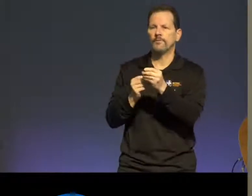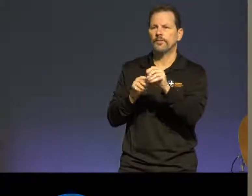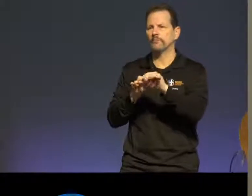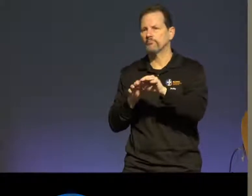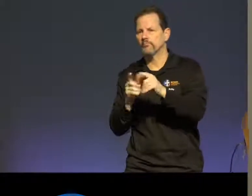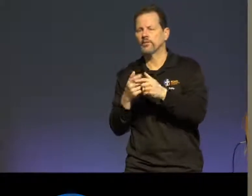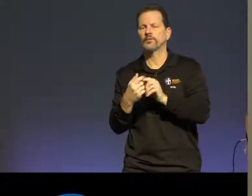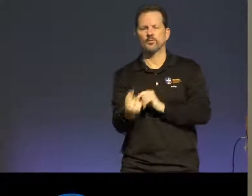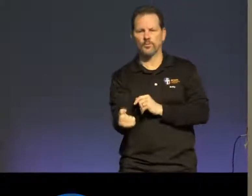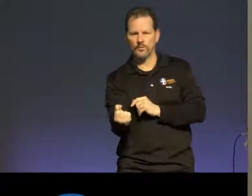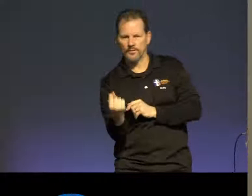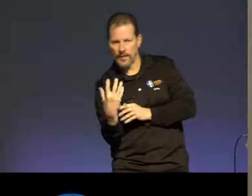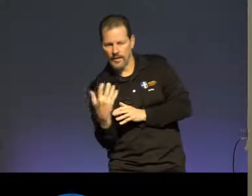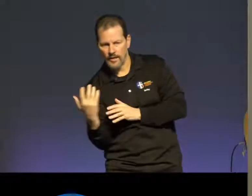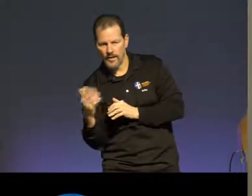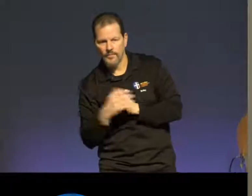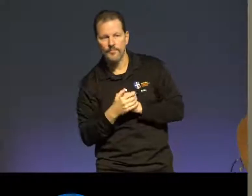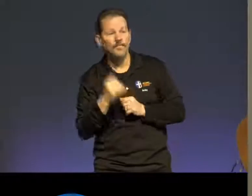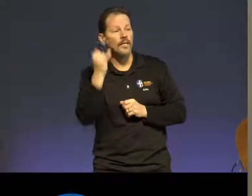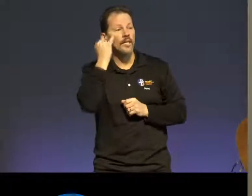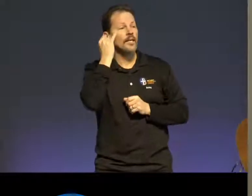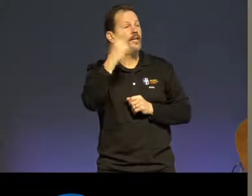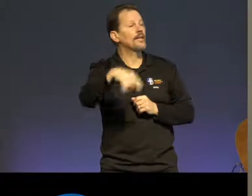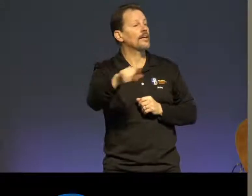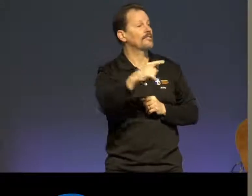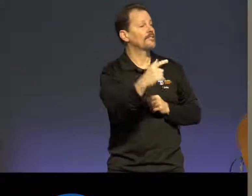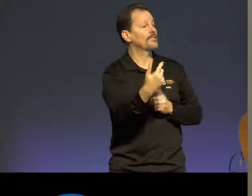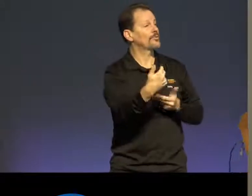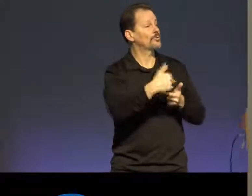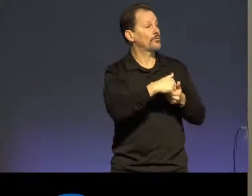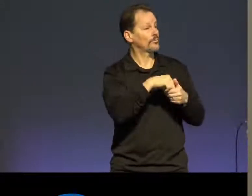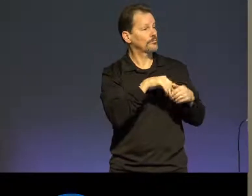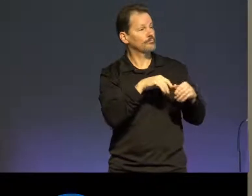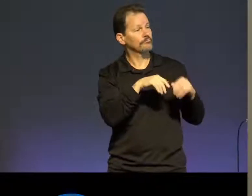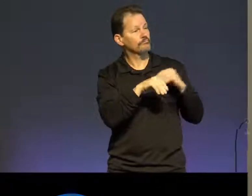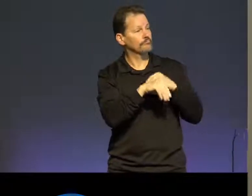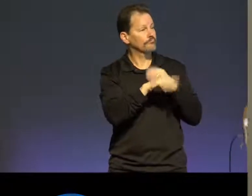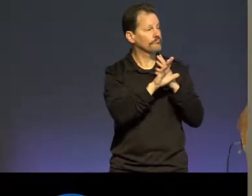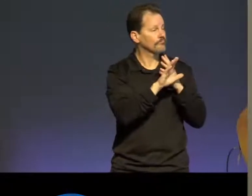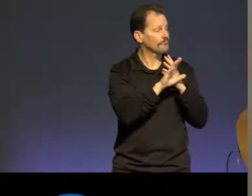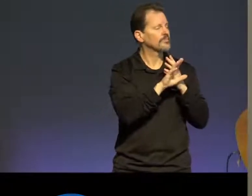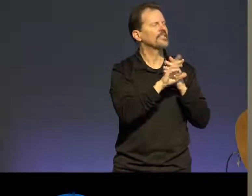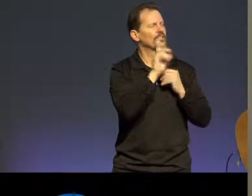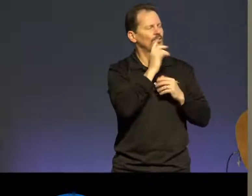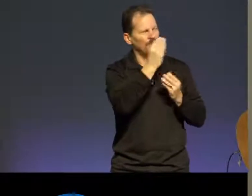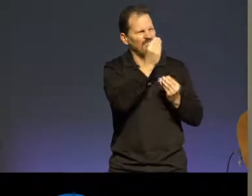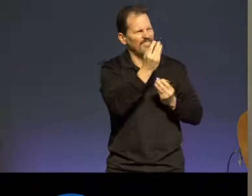us online, join in on the chat. Tell us where you're joining in from.